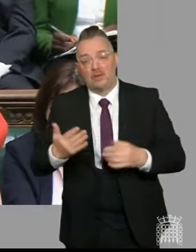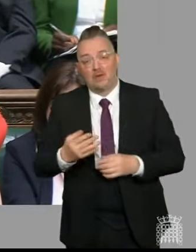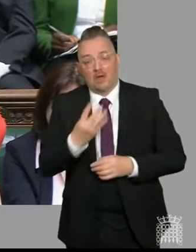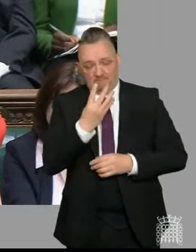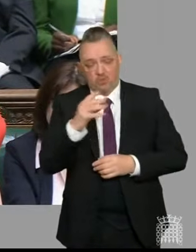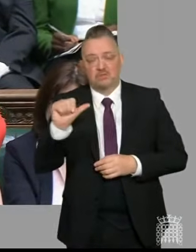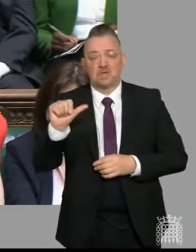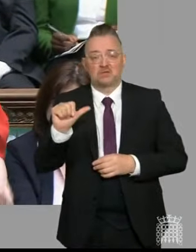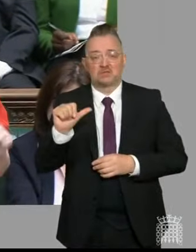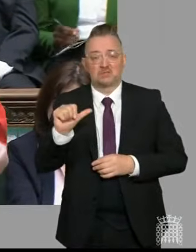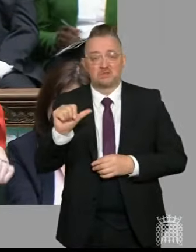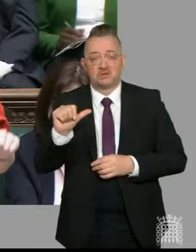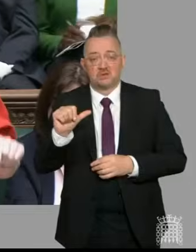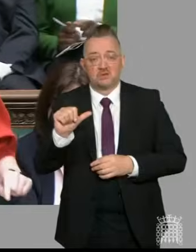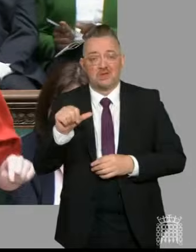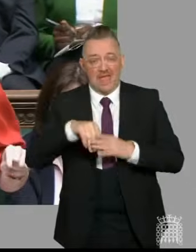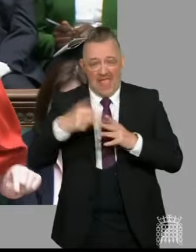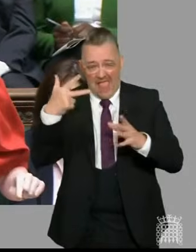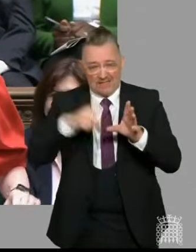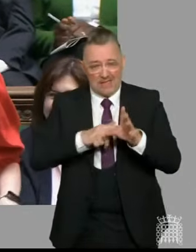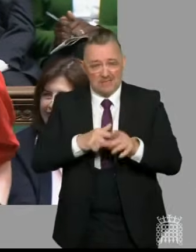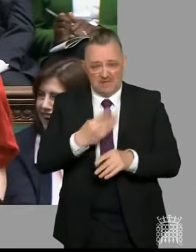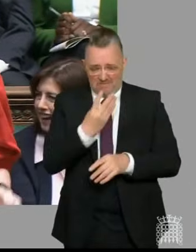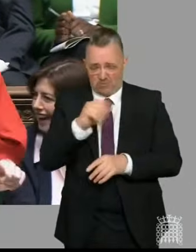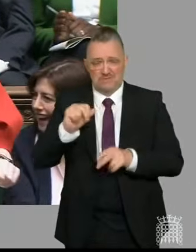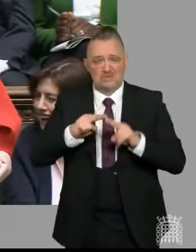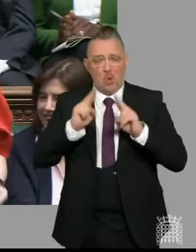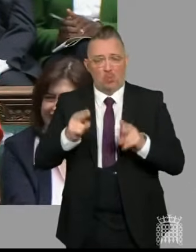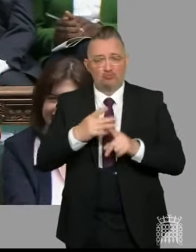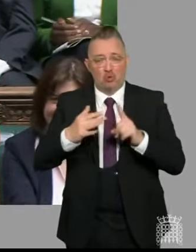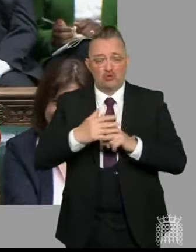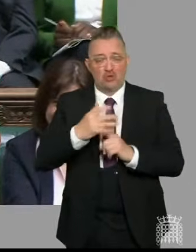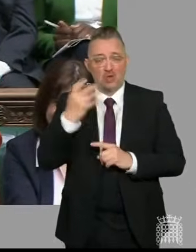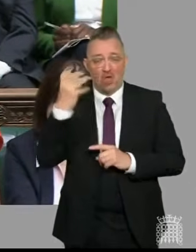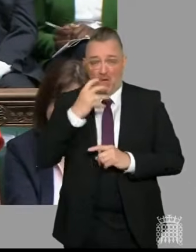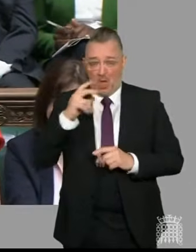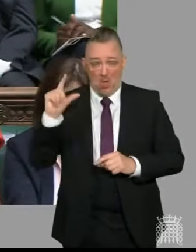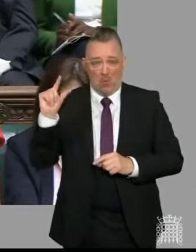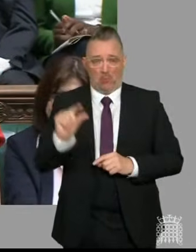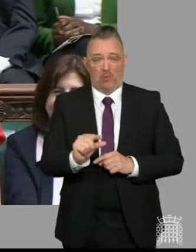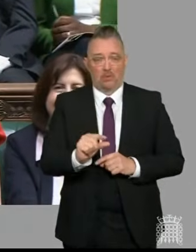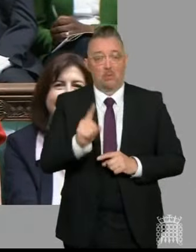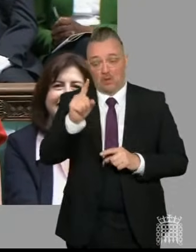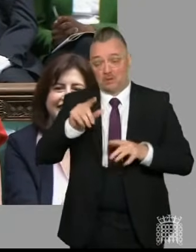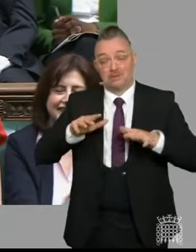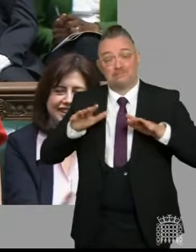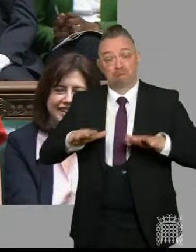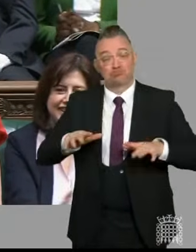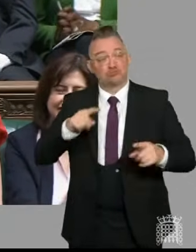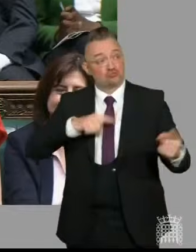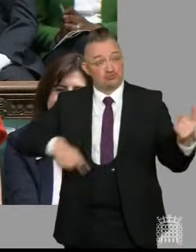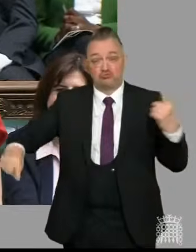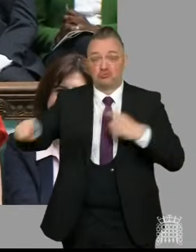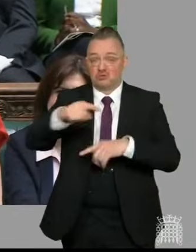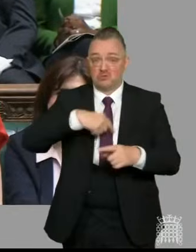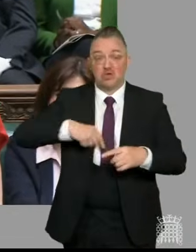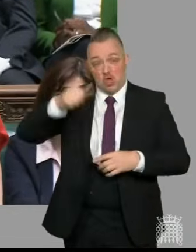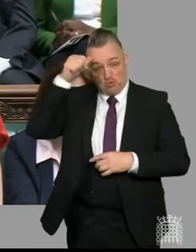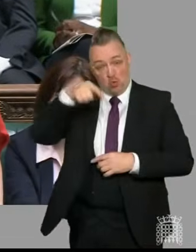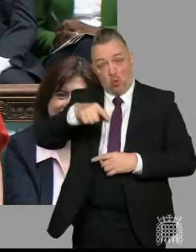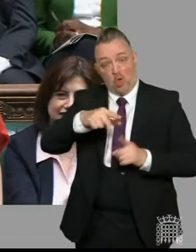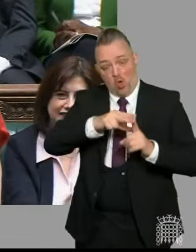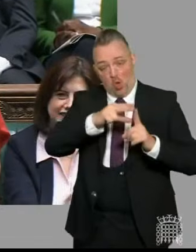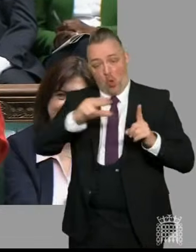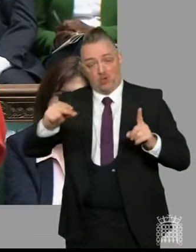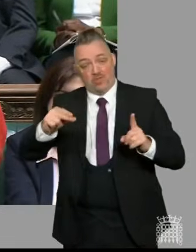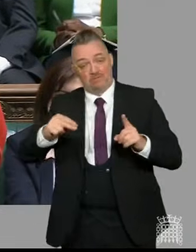property portfolio. But the British people know that his party won't build the homes that this country needs. So when are they going to